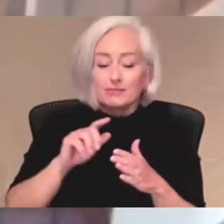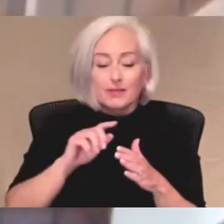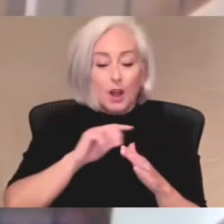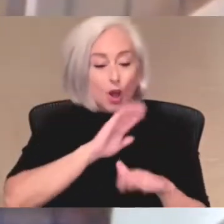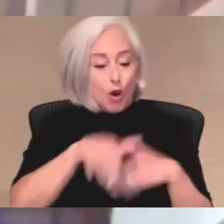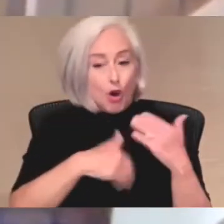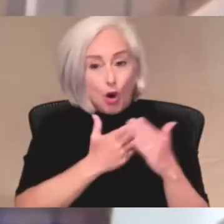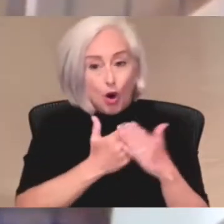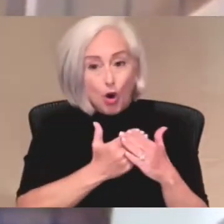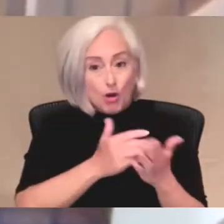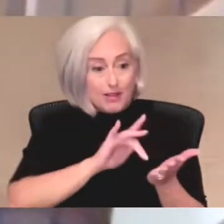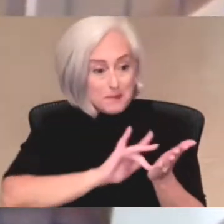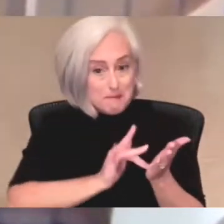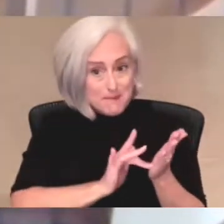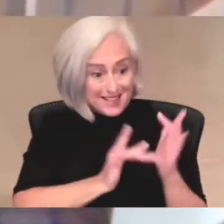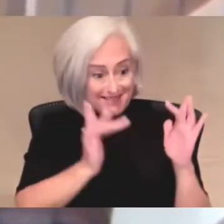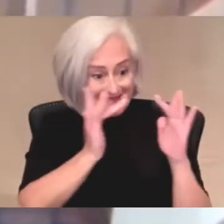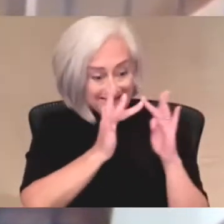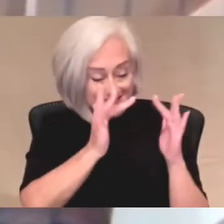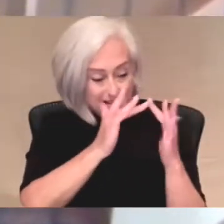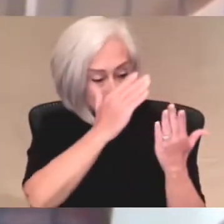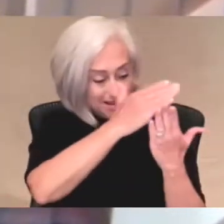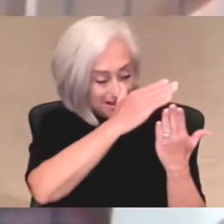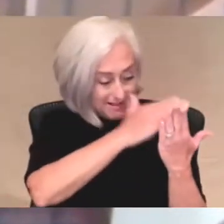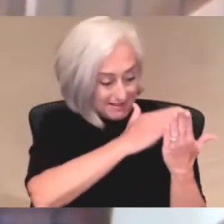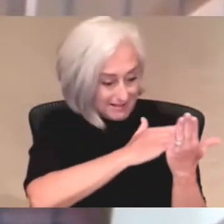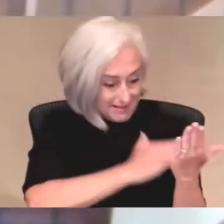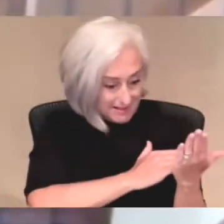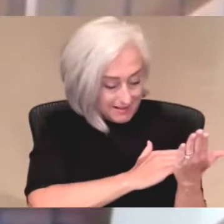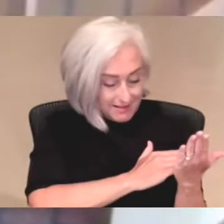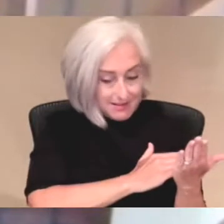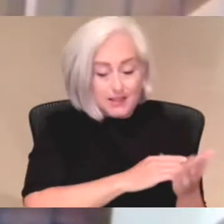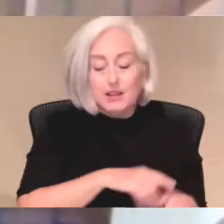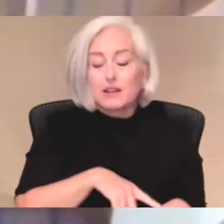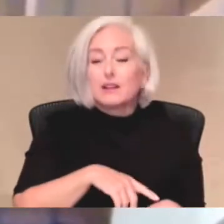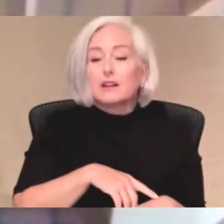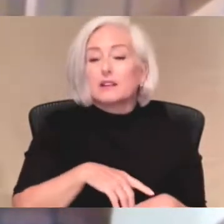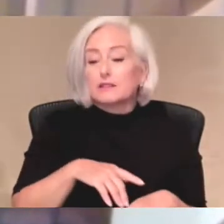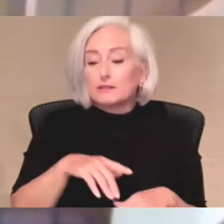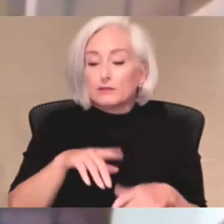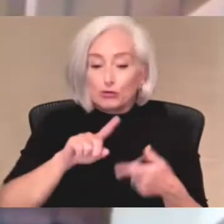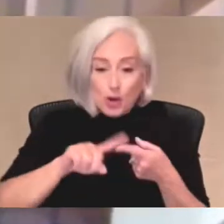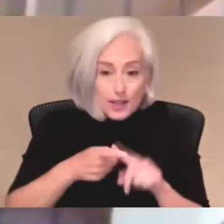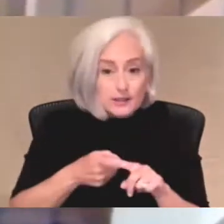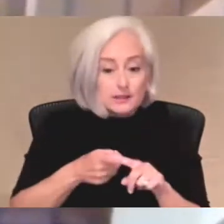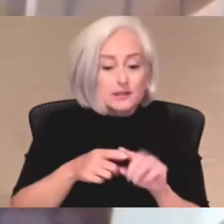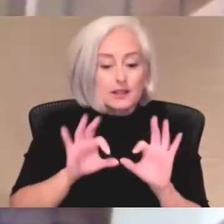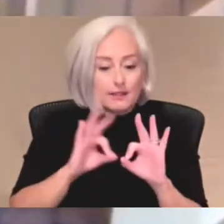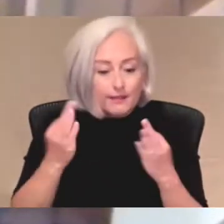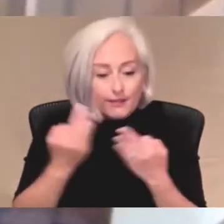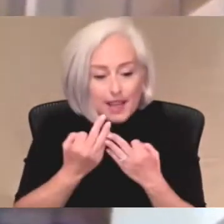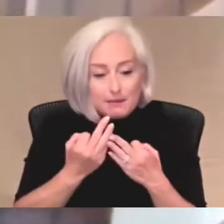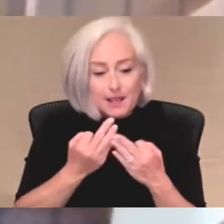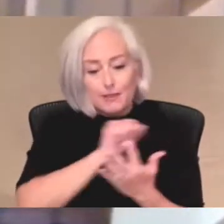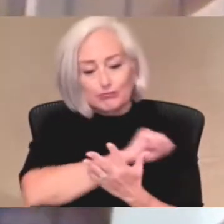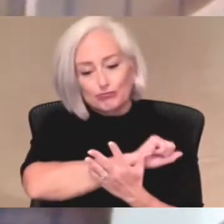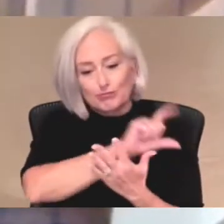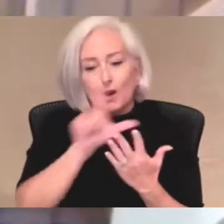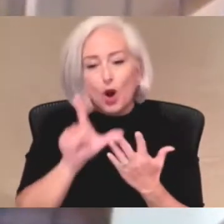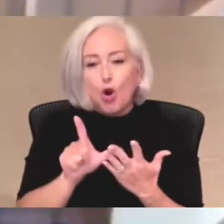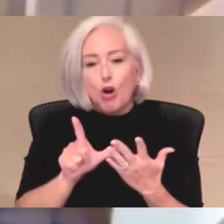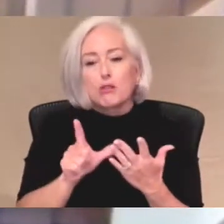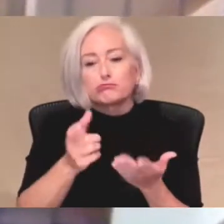with professional doctors, my friends, my family, they were just so supportive. And I just say